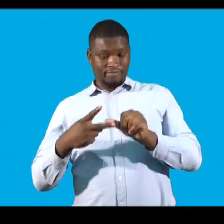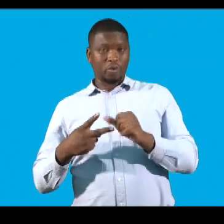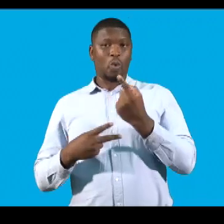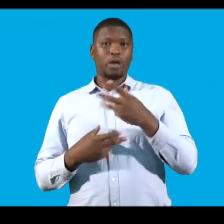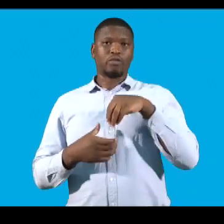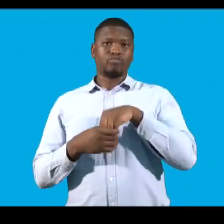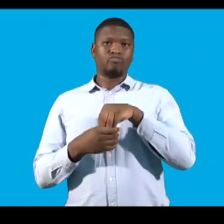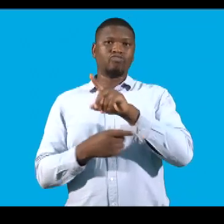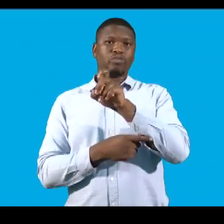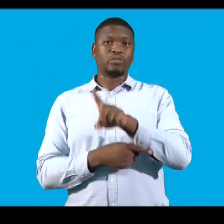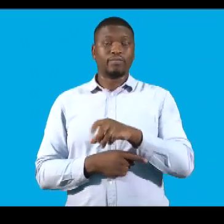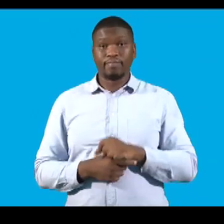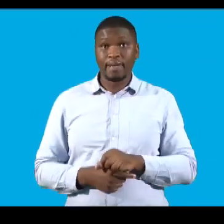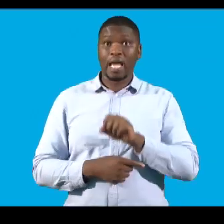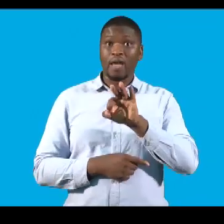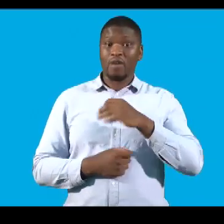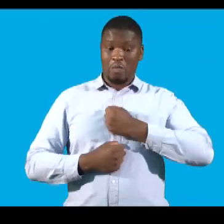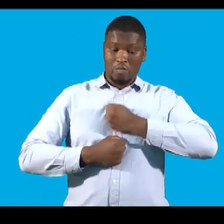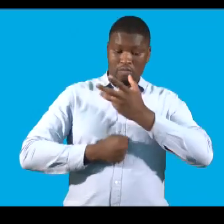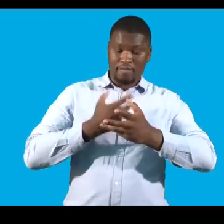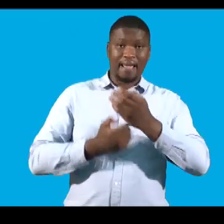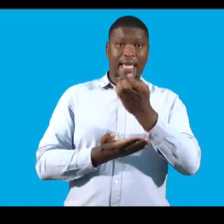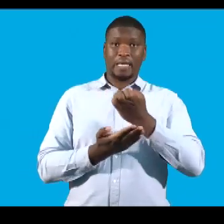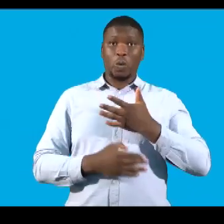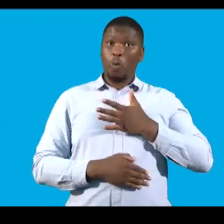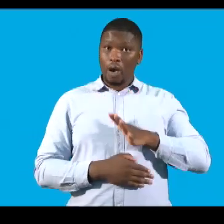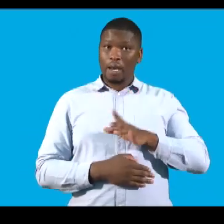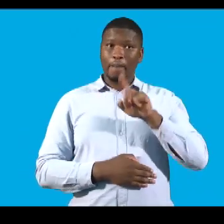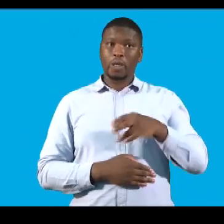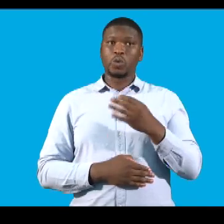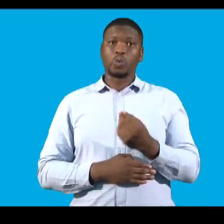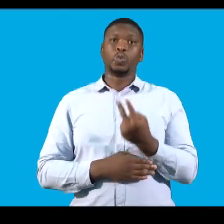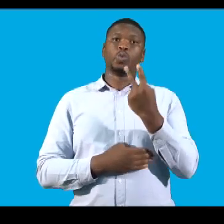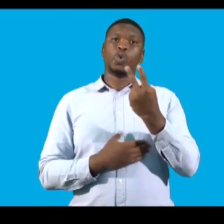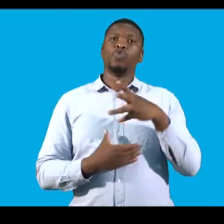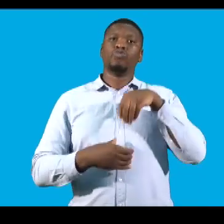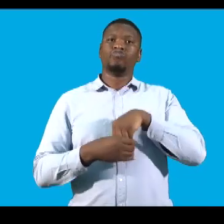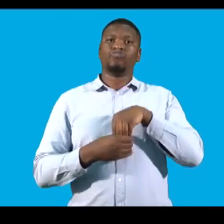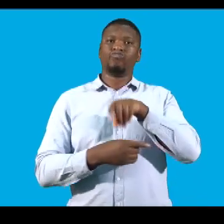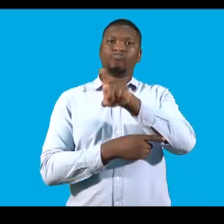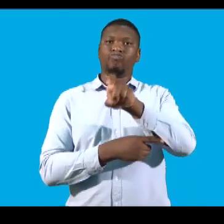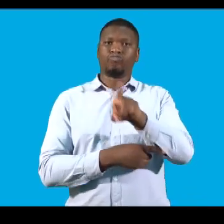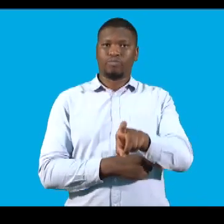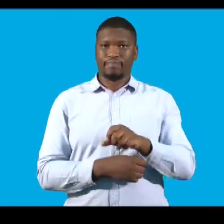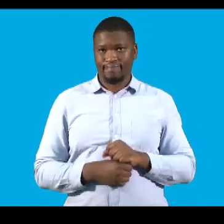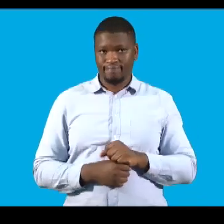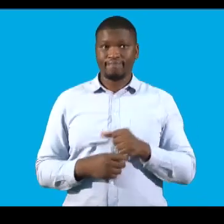questions. If you don't want to do the poetry essay, you must do 2 seen contextual questions. Then there's also a